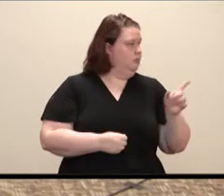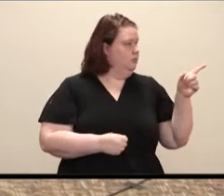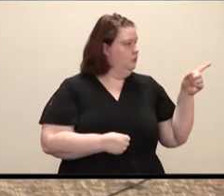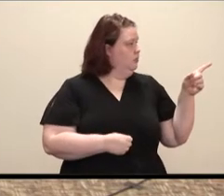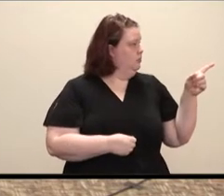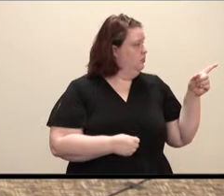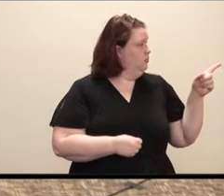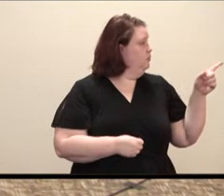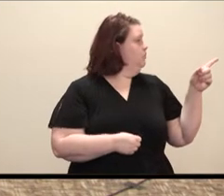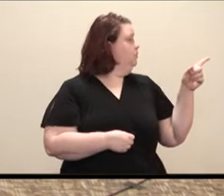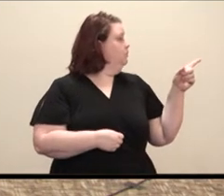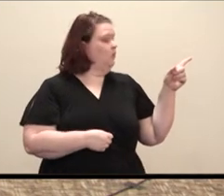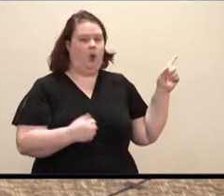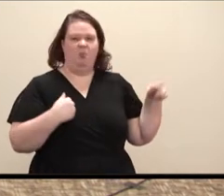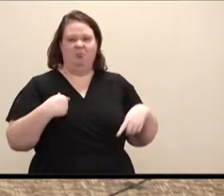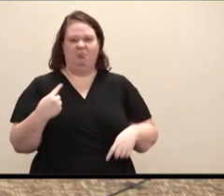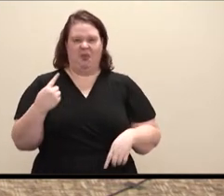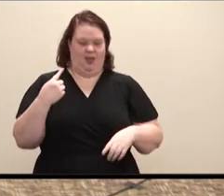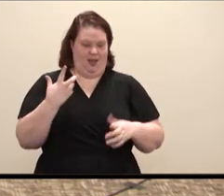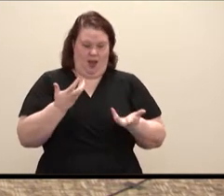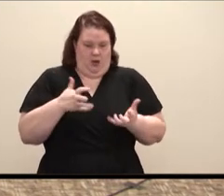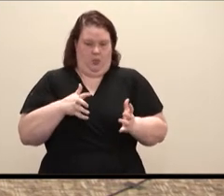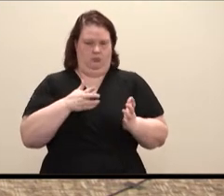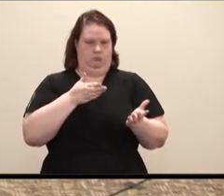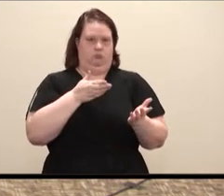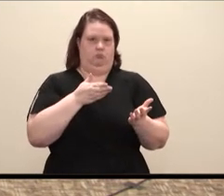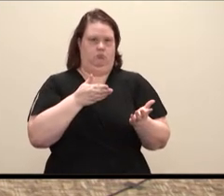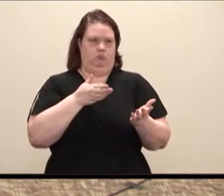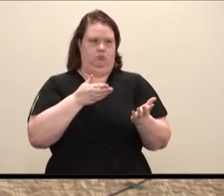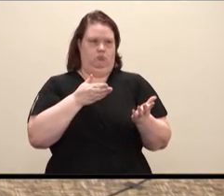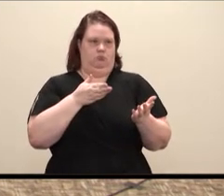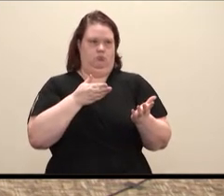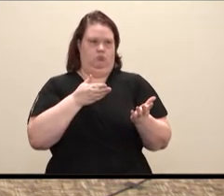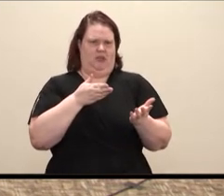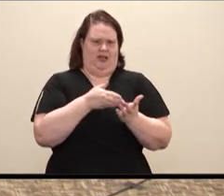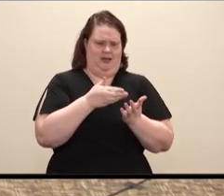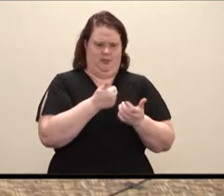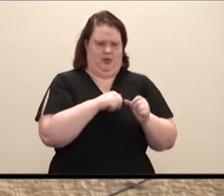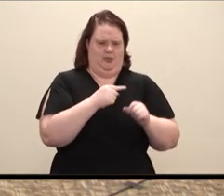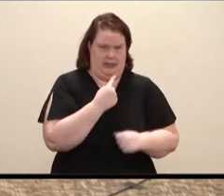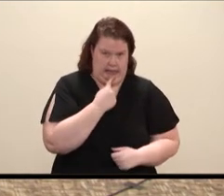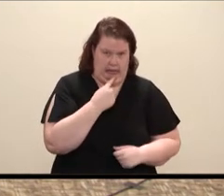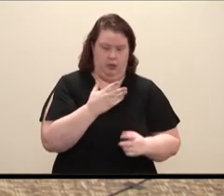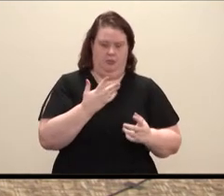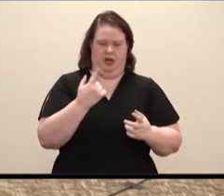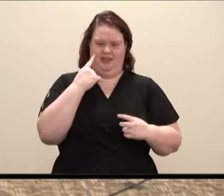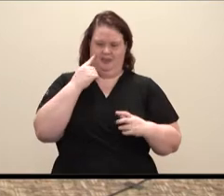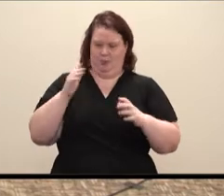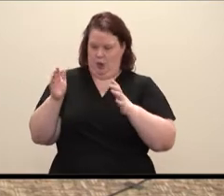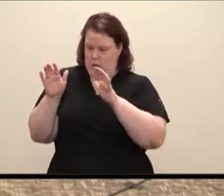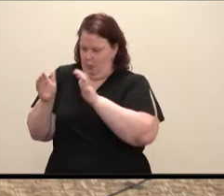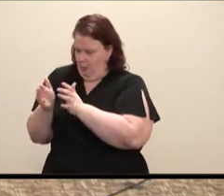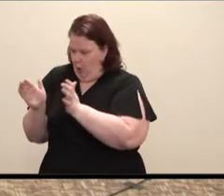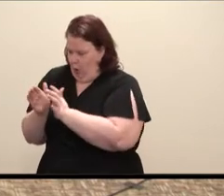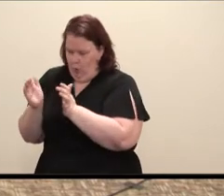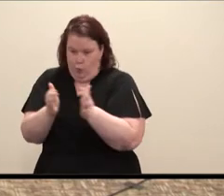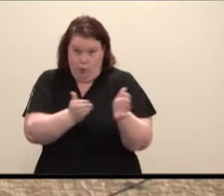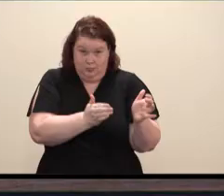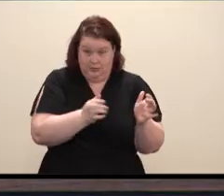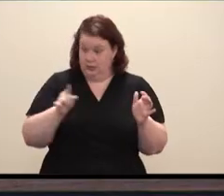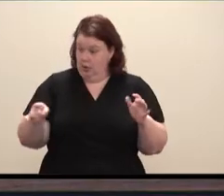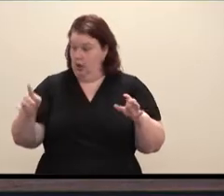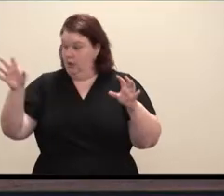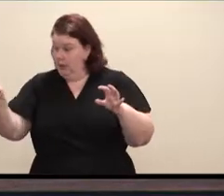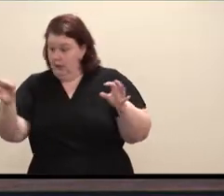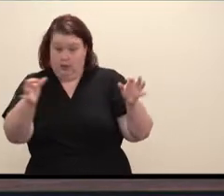said. I think it's been kind of not just this last meeting, but there's been so much consensus when you're meeting like with small groups, and then you find out that everybody